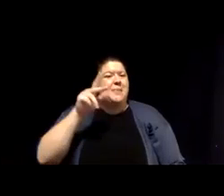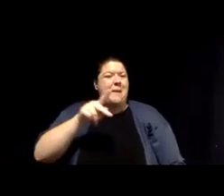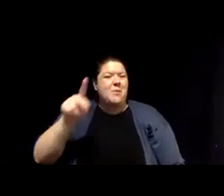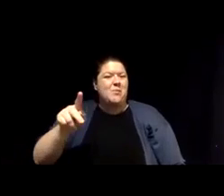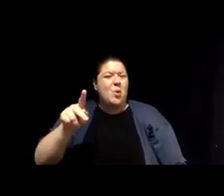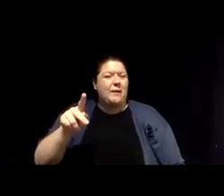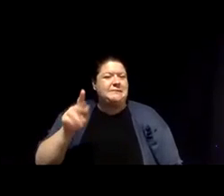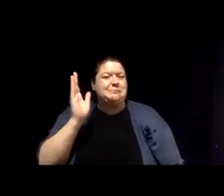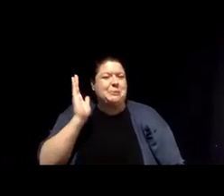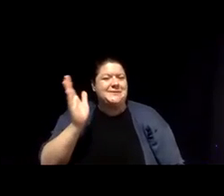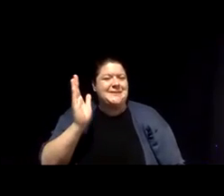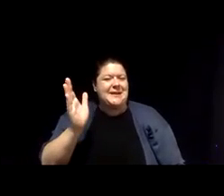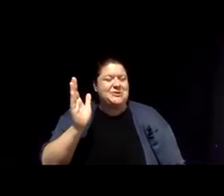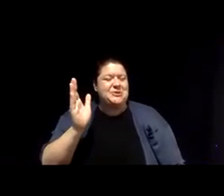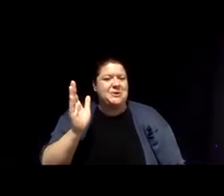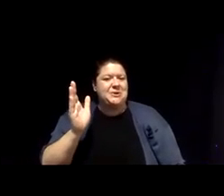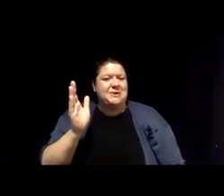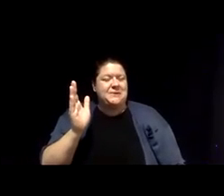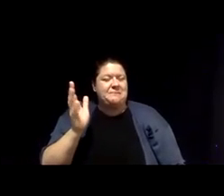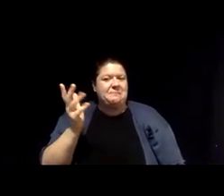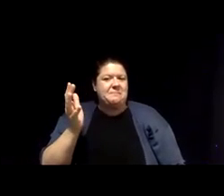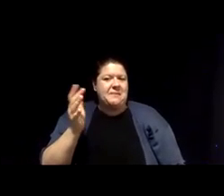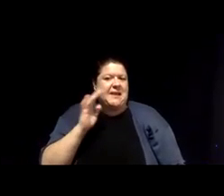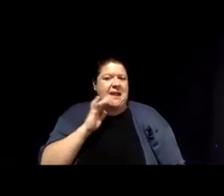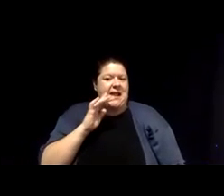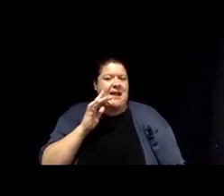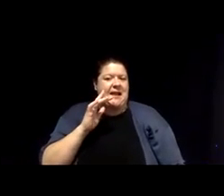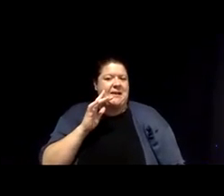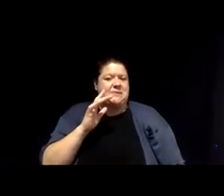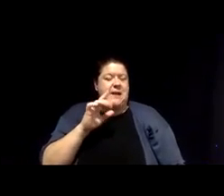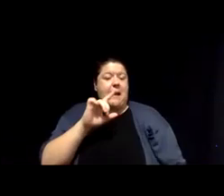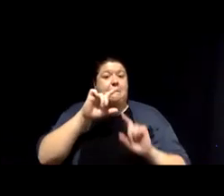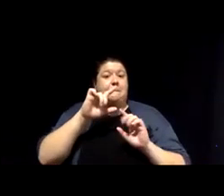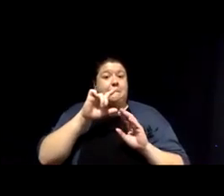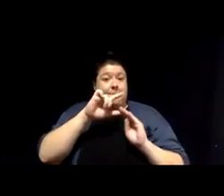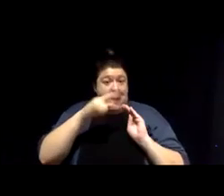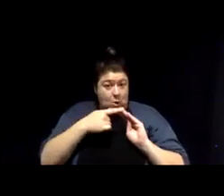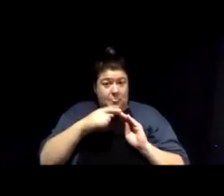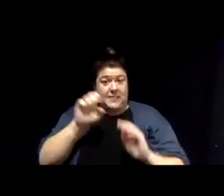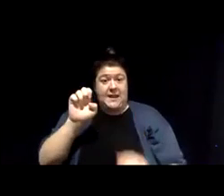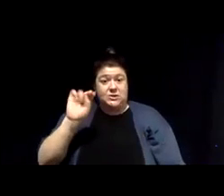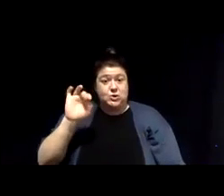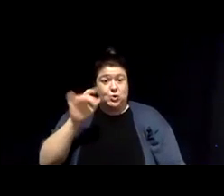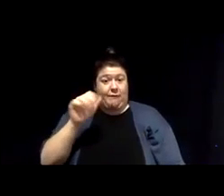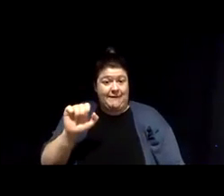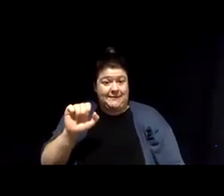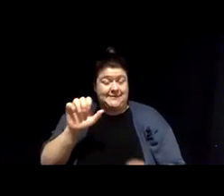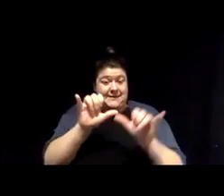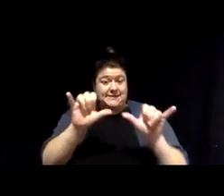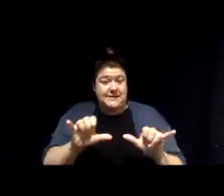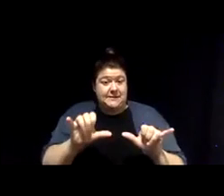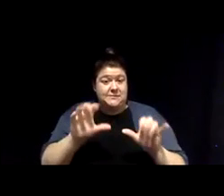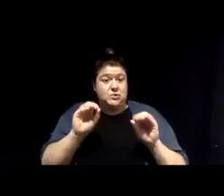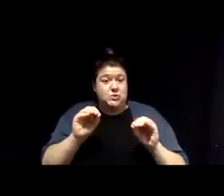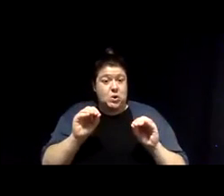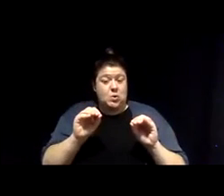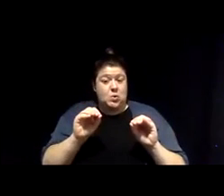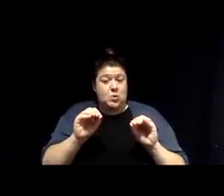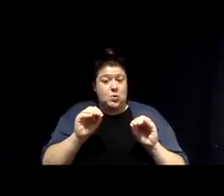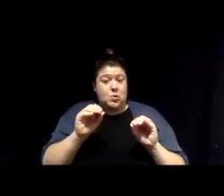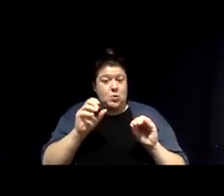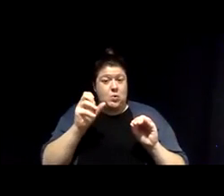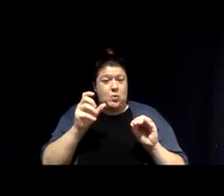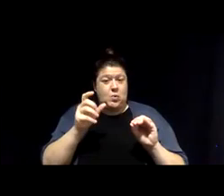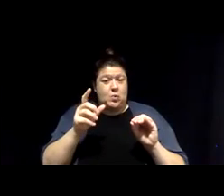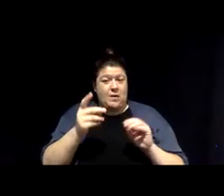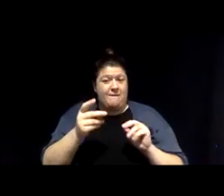was the PowerPoint presentation on the endocrine system. And so I'm going to go to that one real quick,